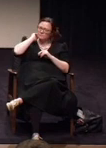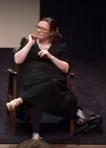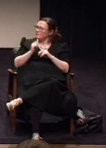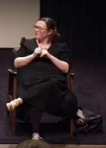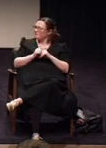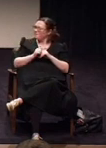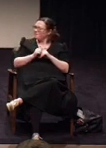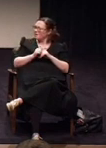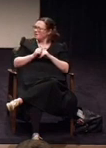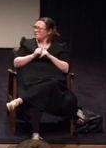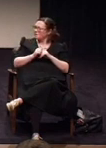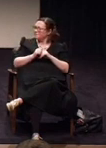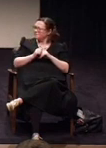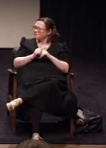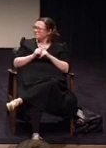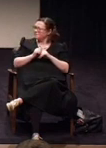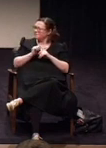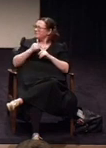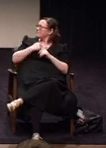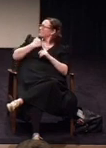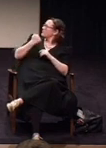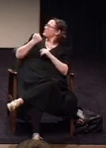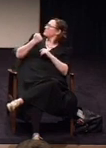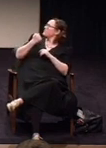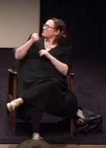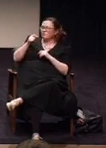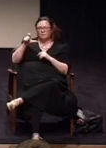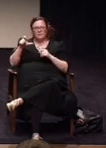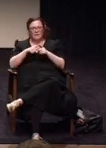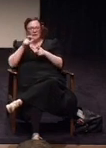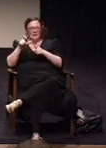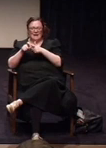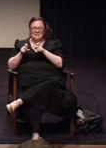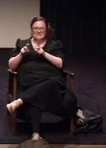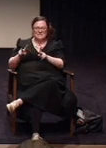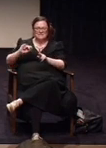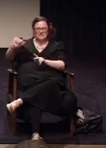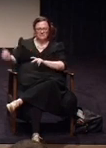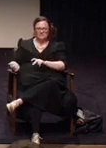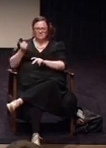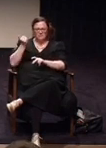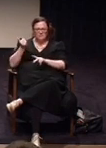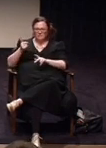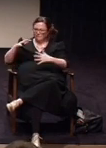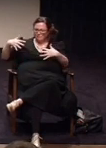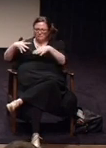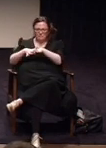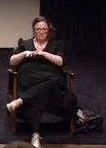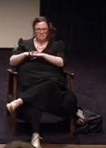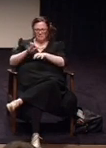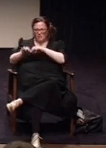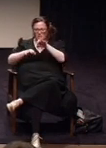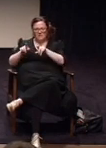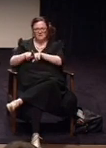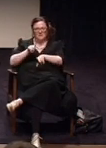We integrated in our CAD system, so it went more user-friendly, actually. Instead of